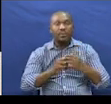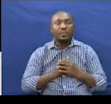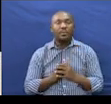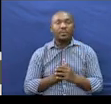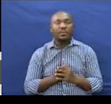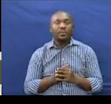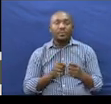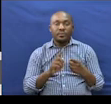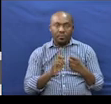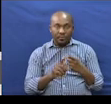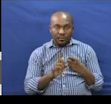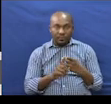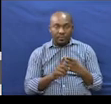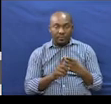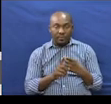The question number one